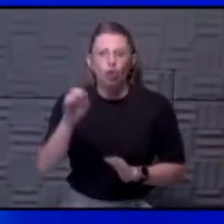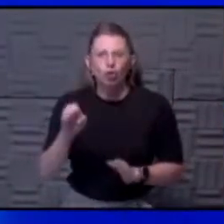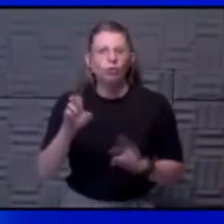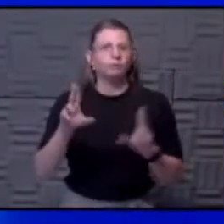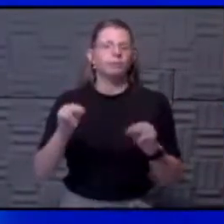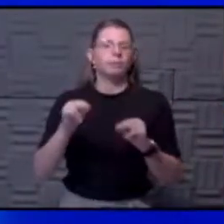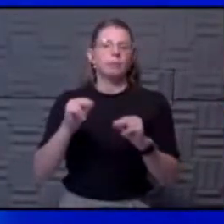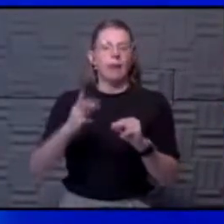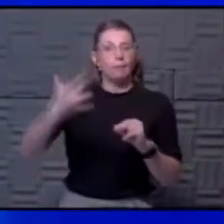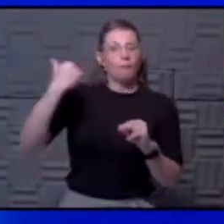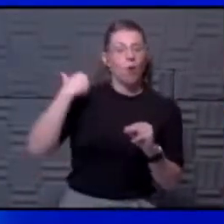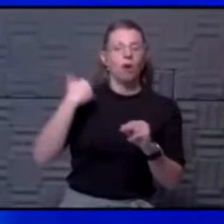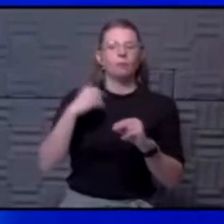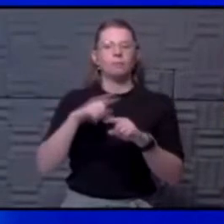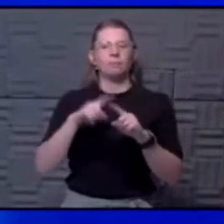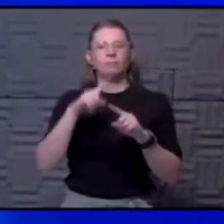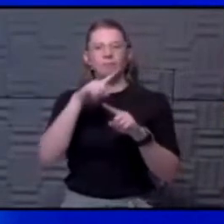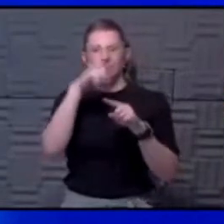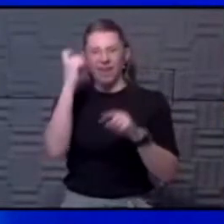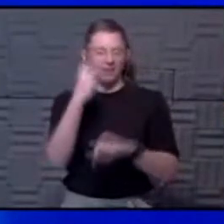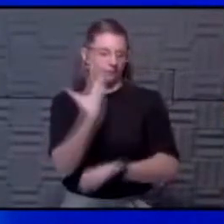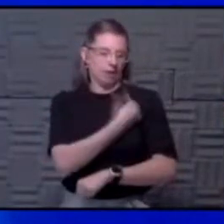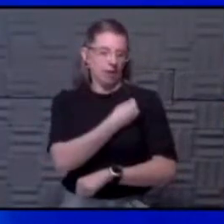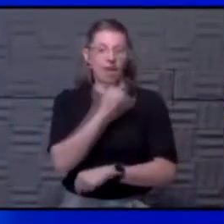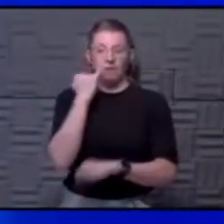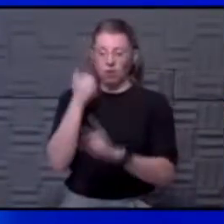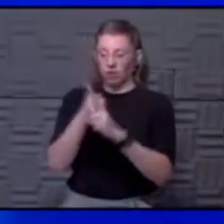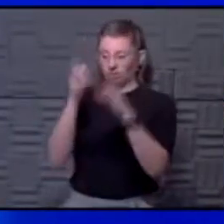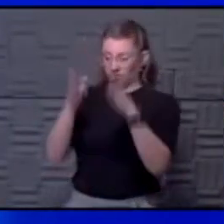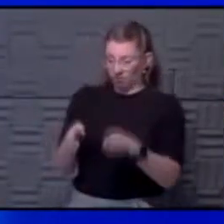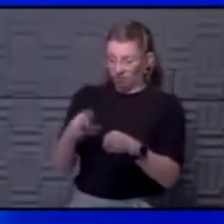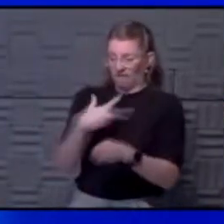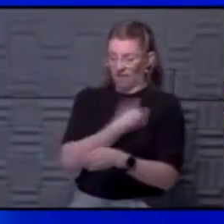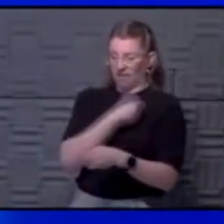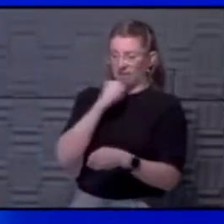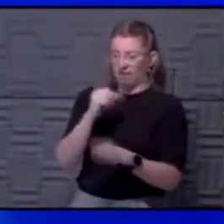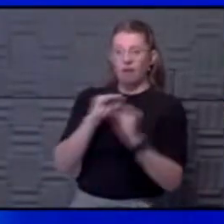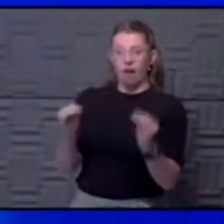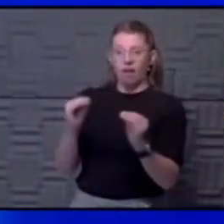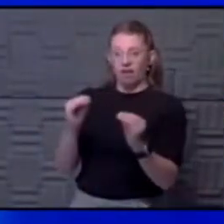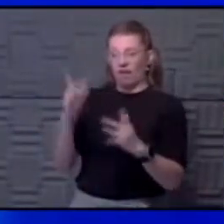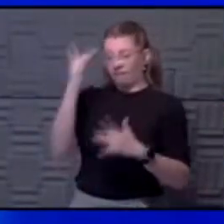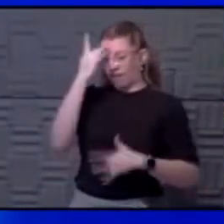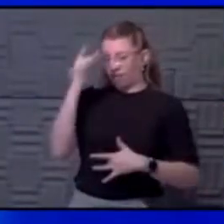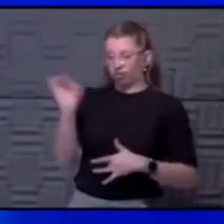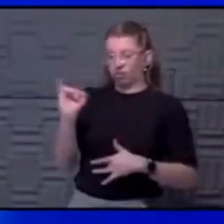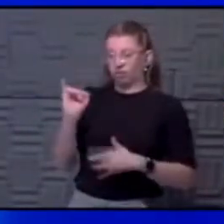Right. But if you're the guy who hasn't been vaccinated or the person who hasn't been vaccinated and you get the infection and get really ill,